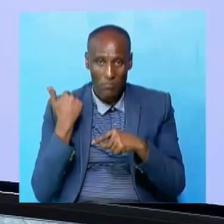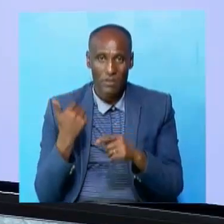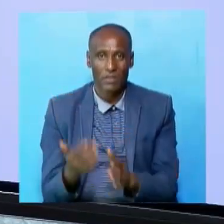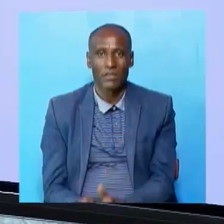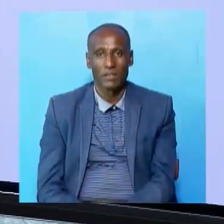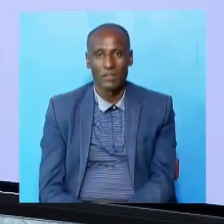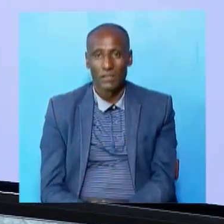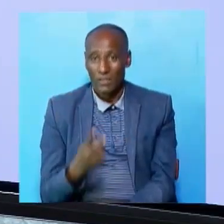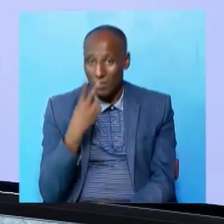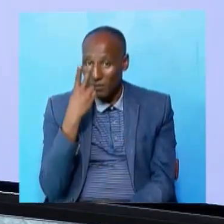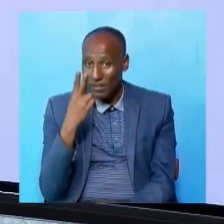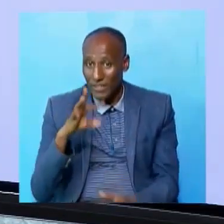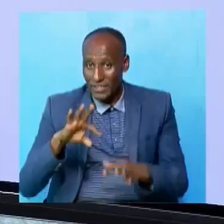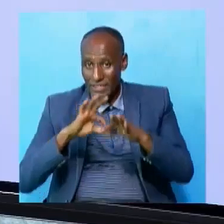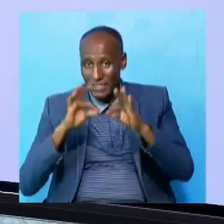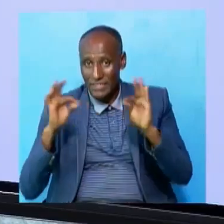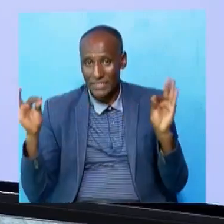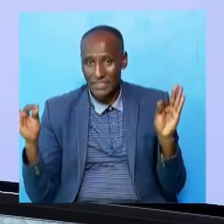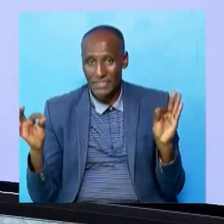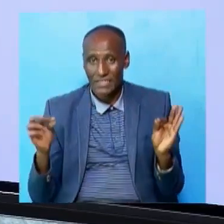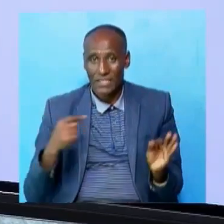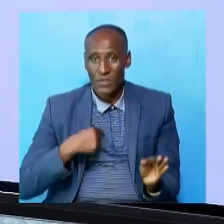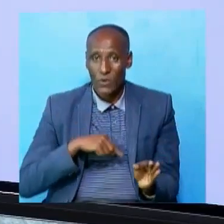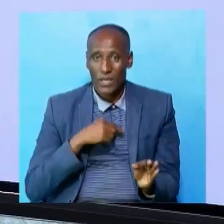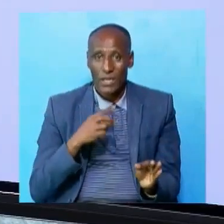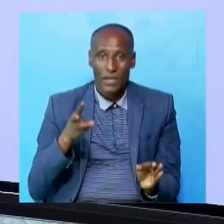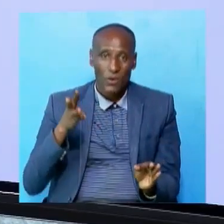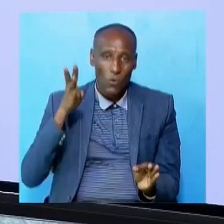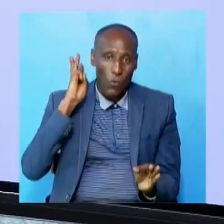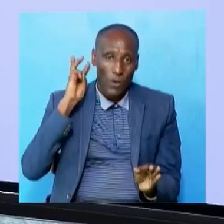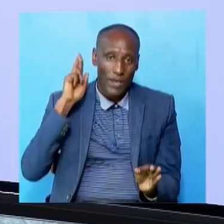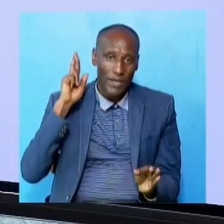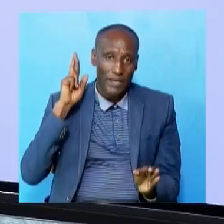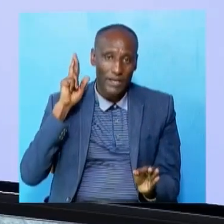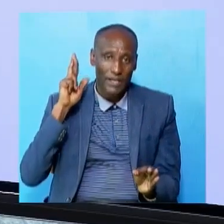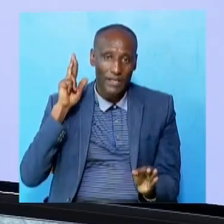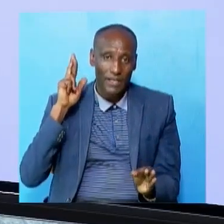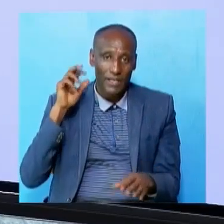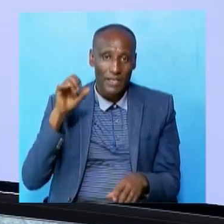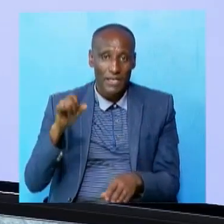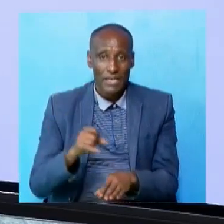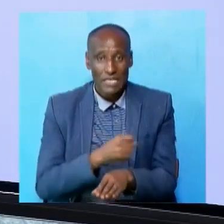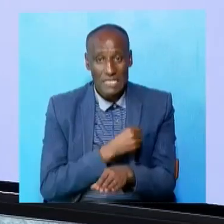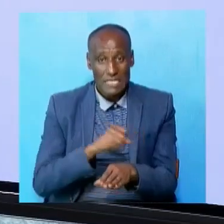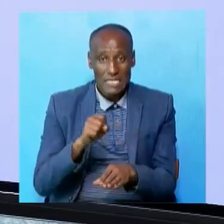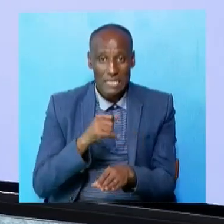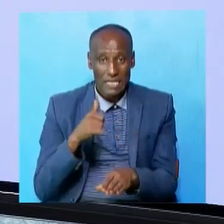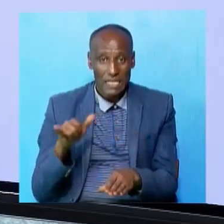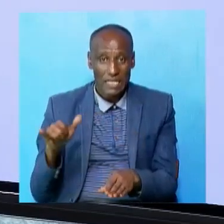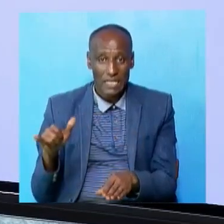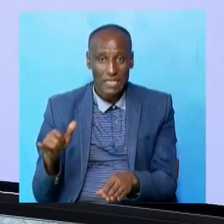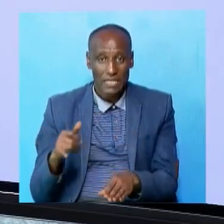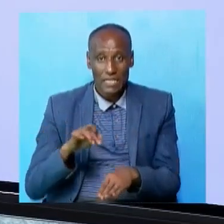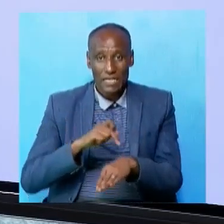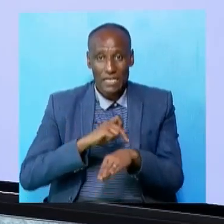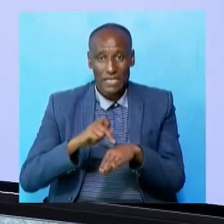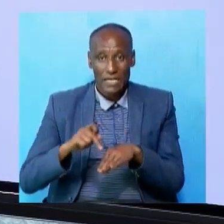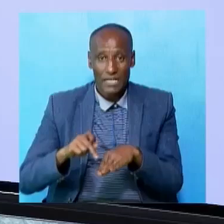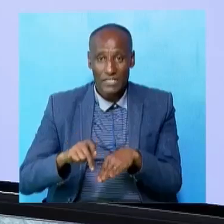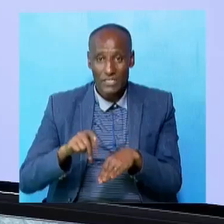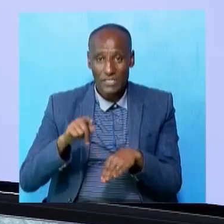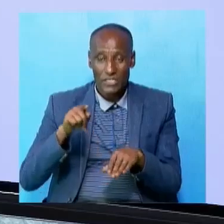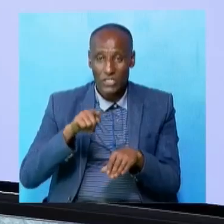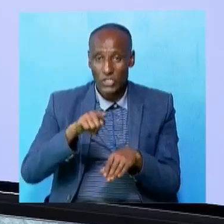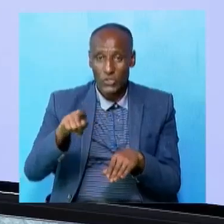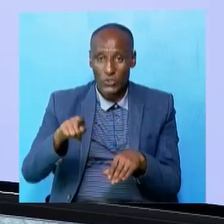Look at this. We were singing blank. You came. Which one do you think is